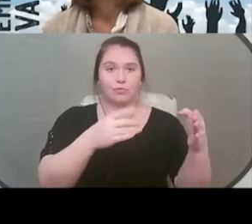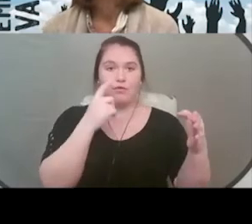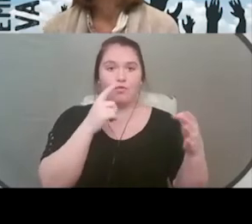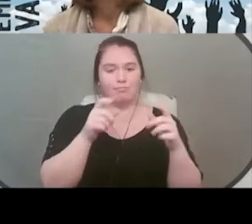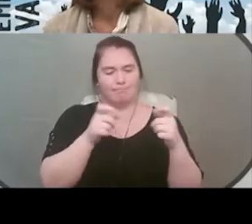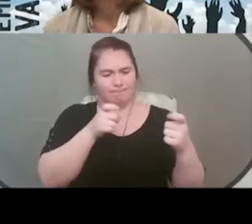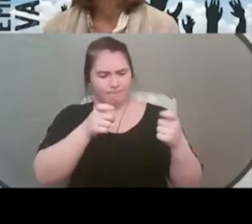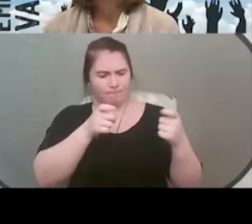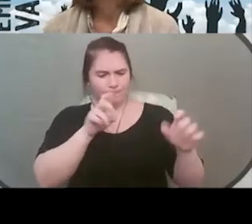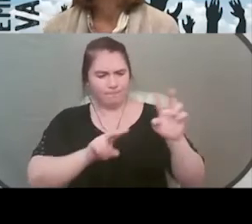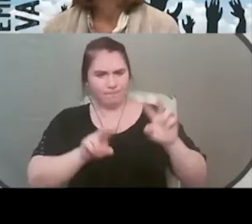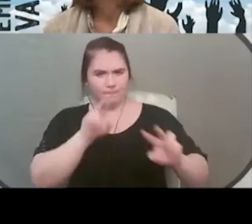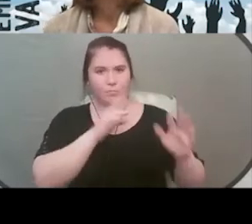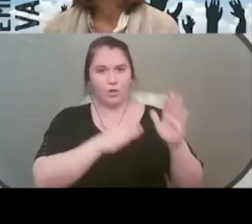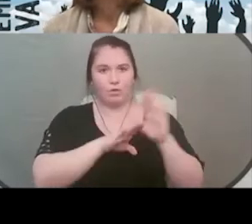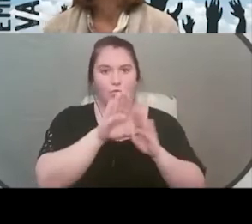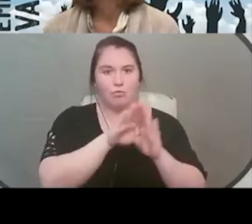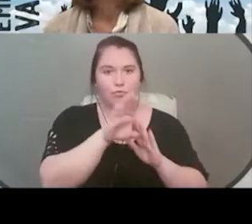growth.